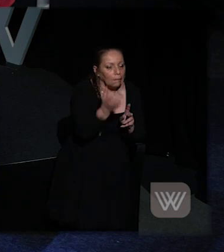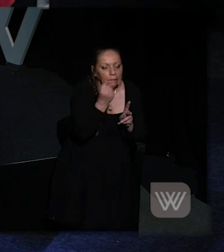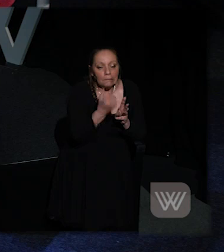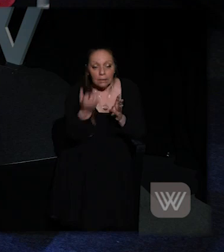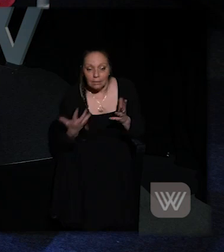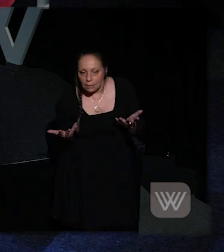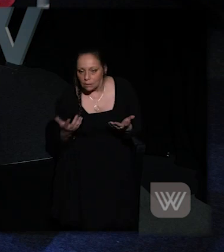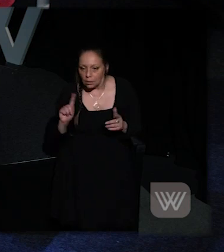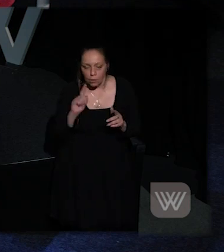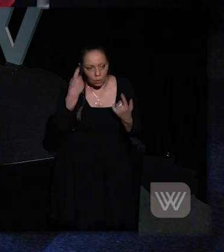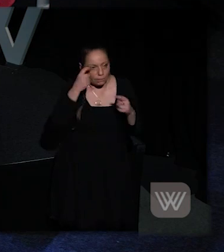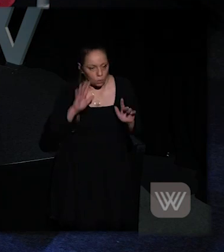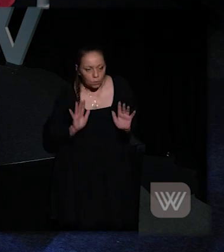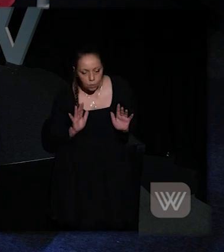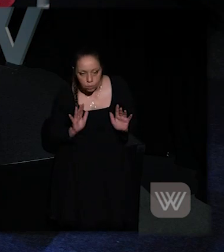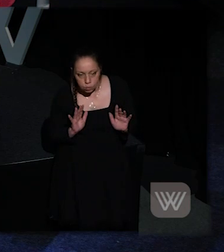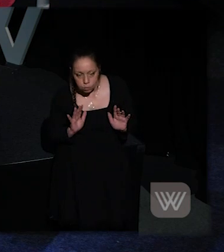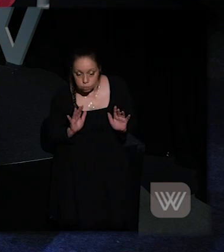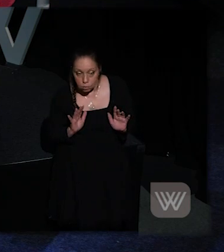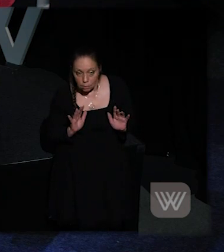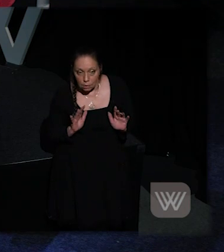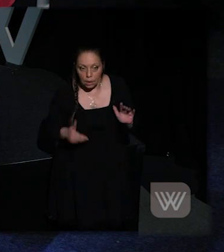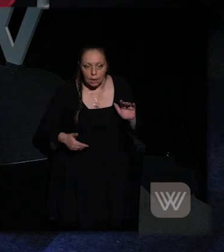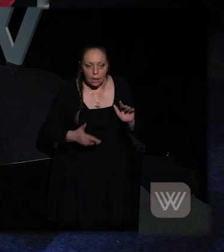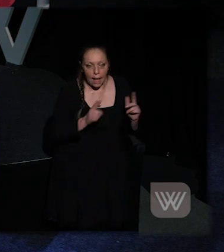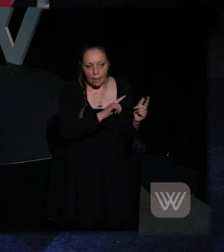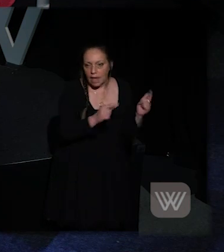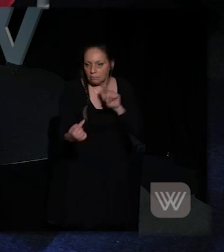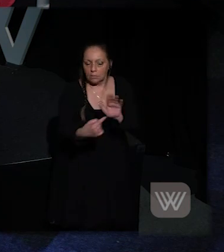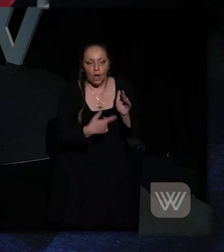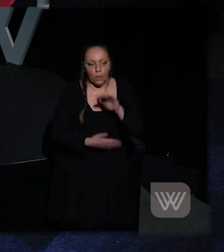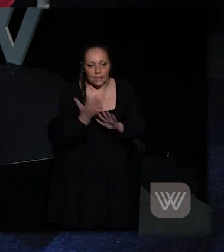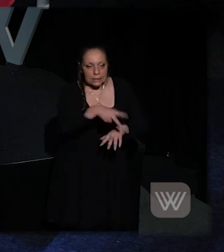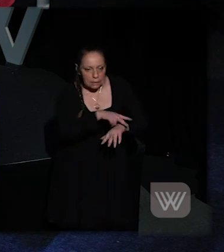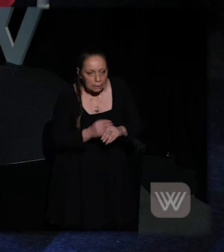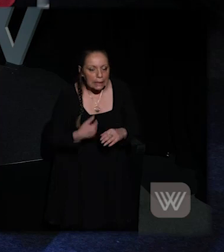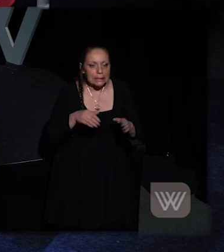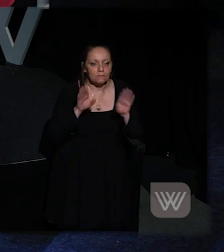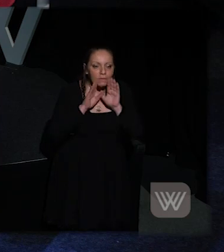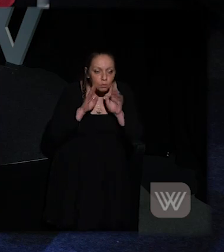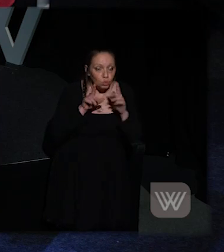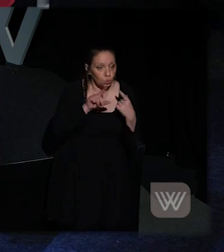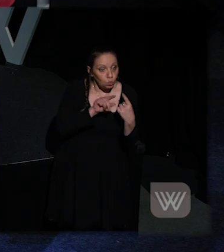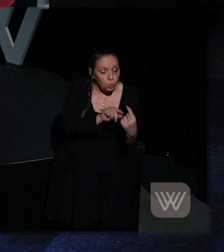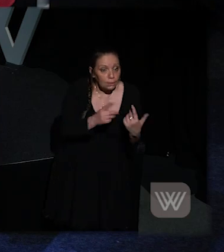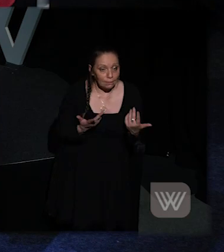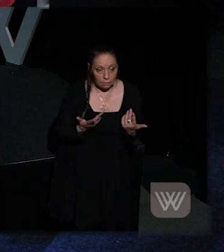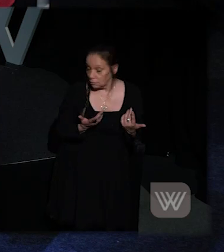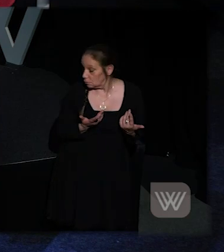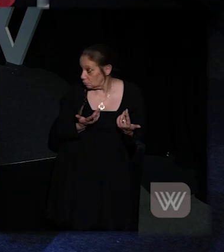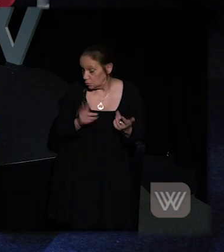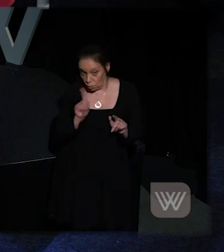initiative, escapade, whatever you might call it, taking it to the police or Facebook, Twitter? Do you think you'll be an educator in